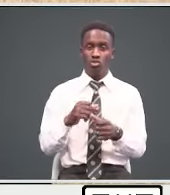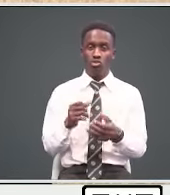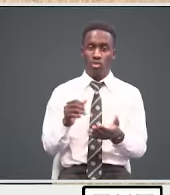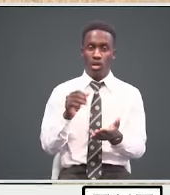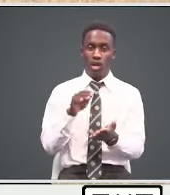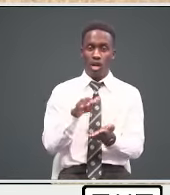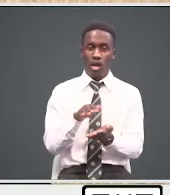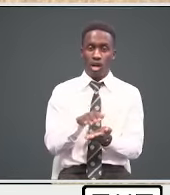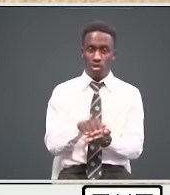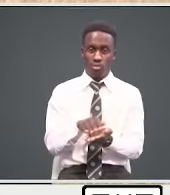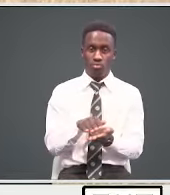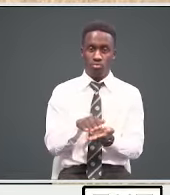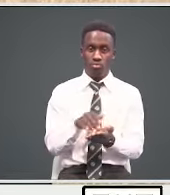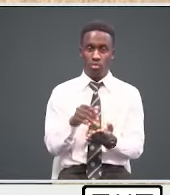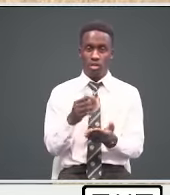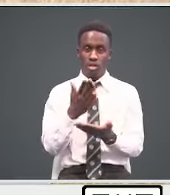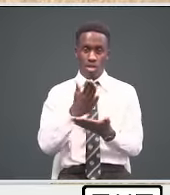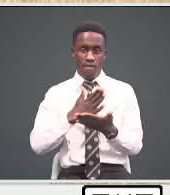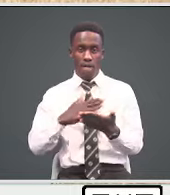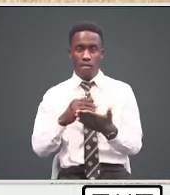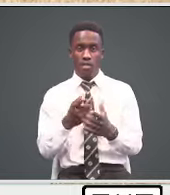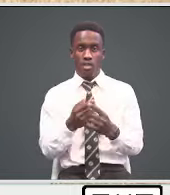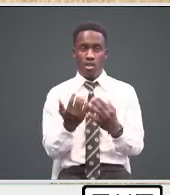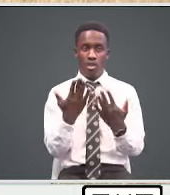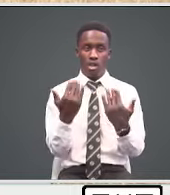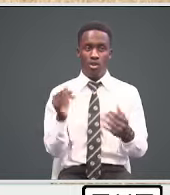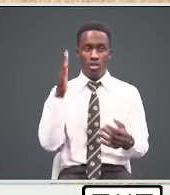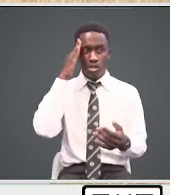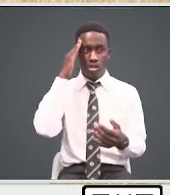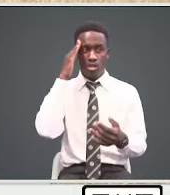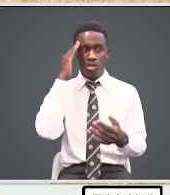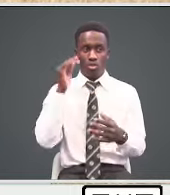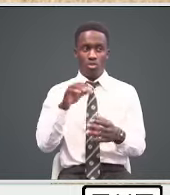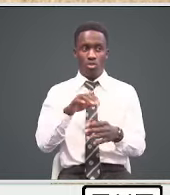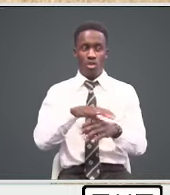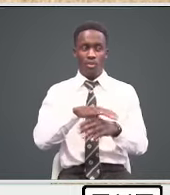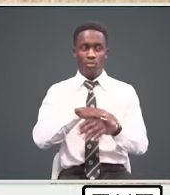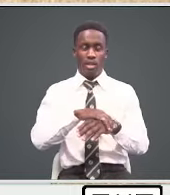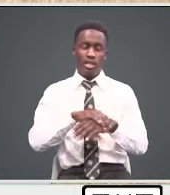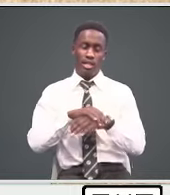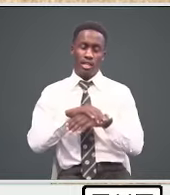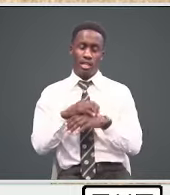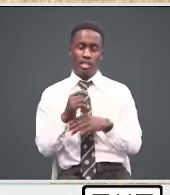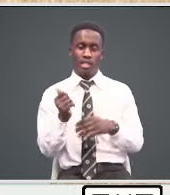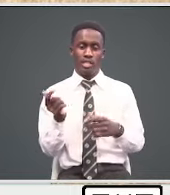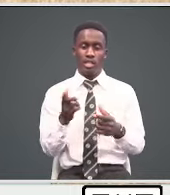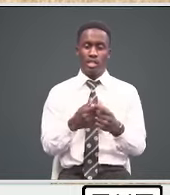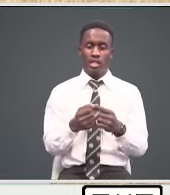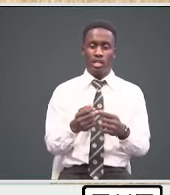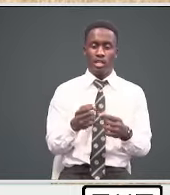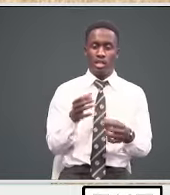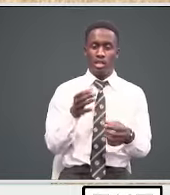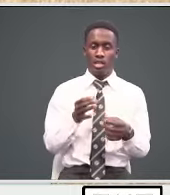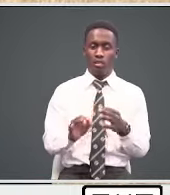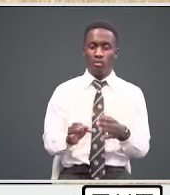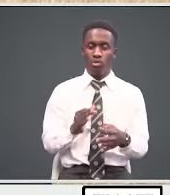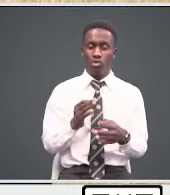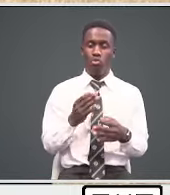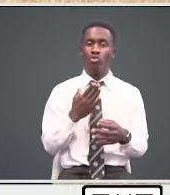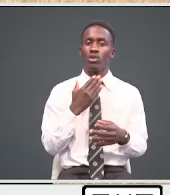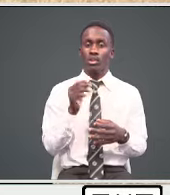part isn't there. So now you take the cash, but in your account you'll see minus maybe